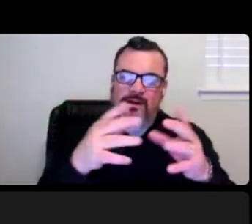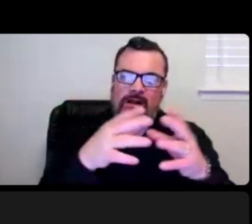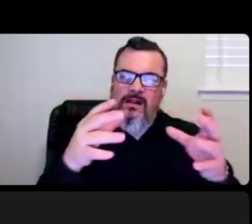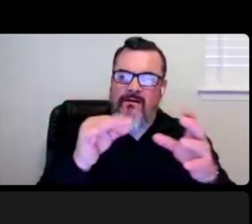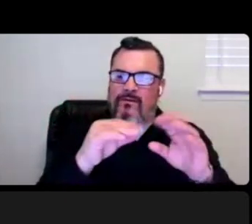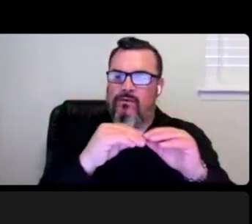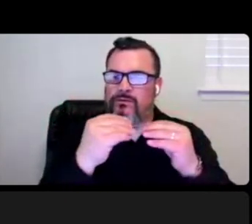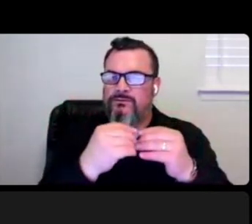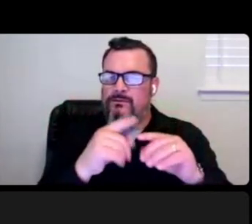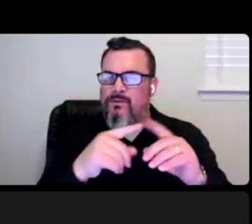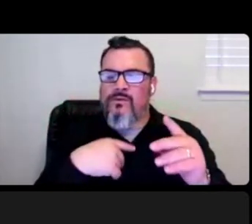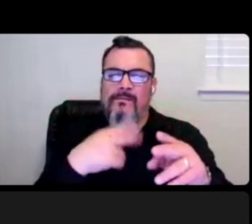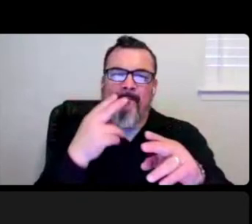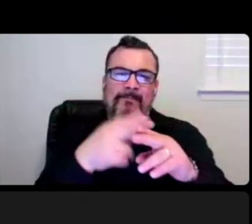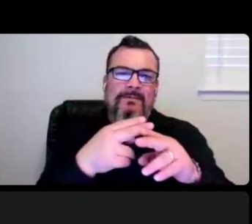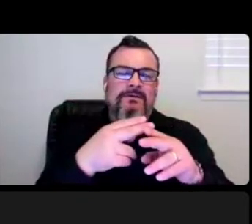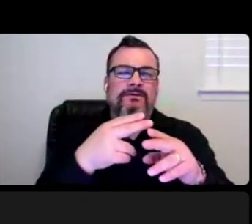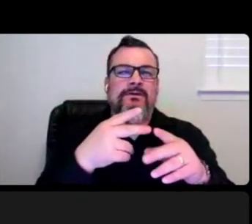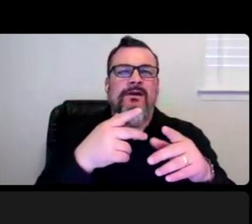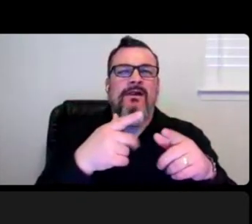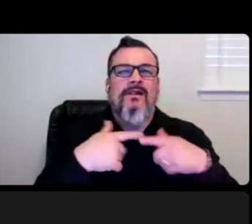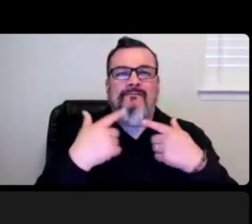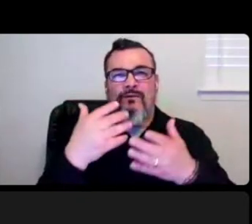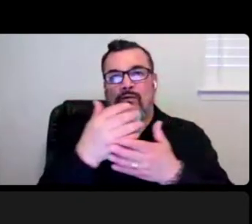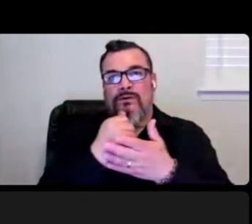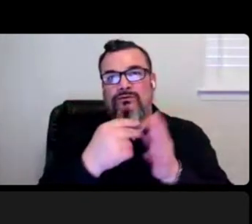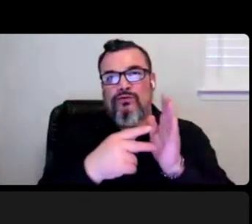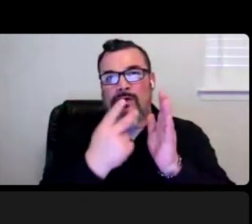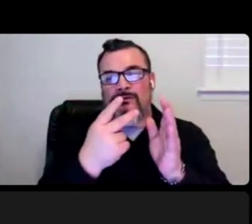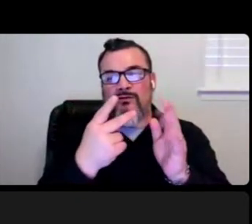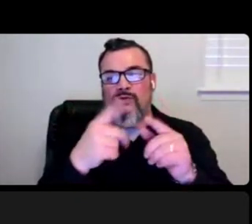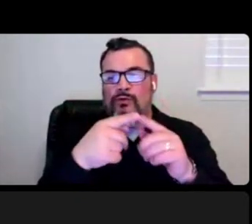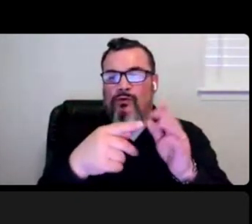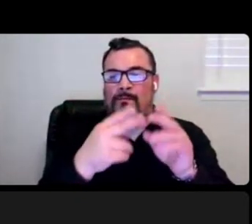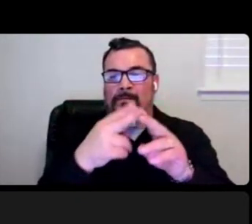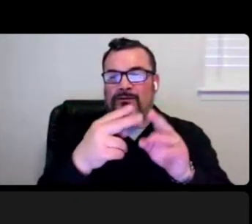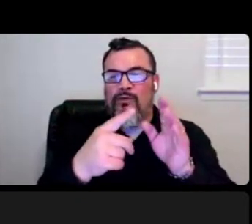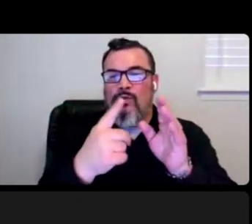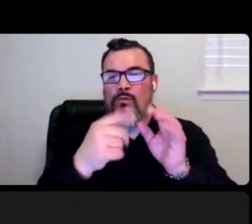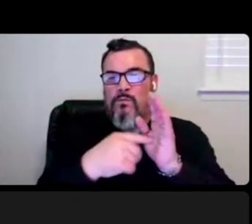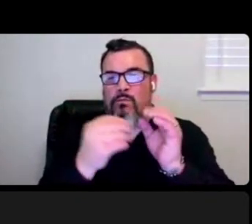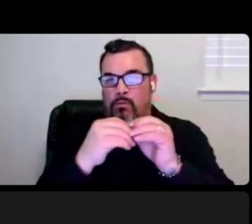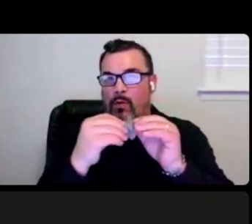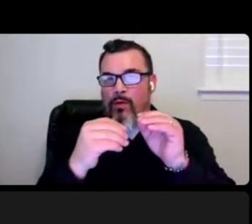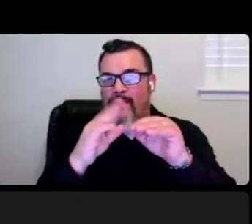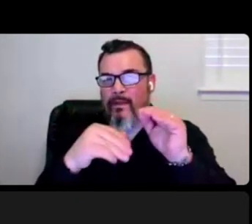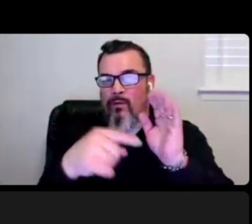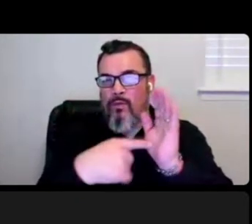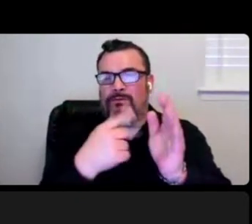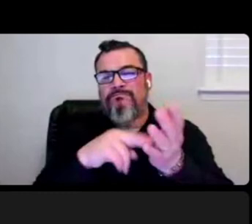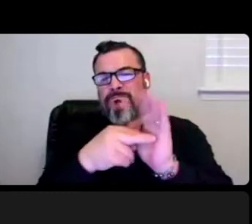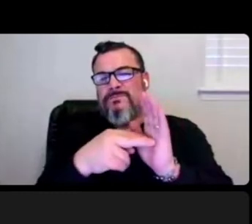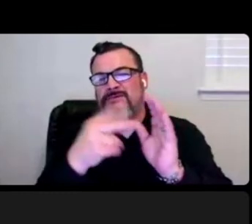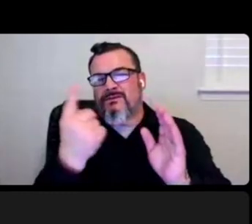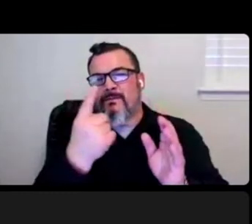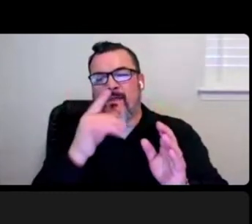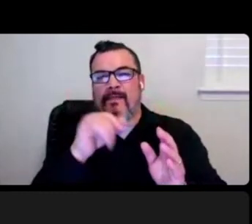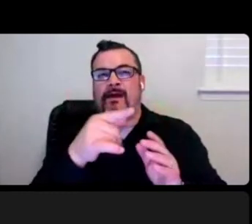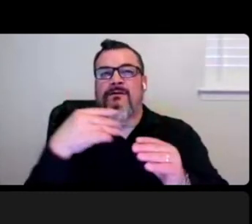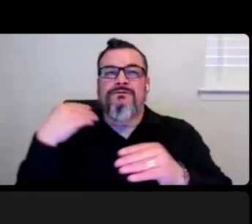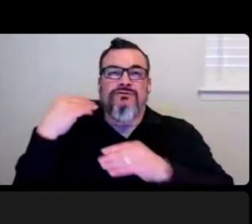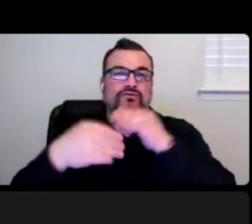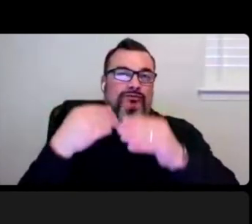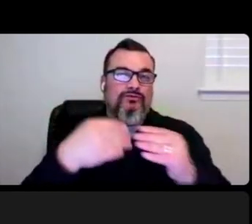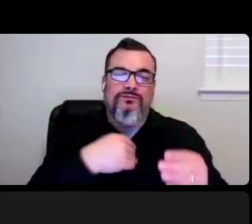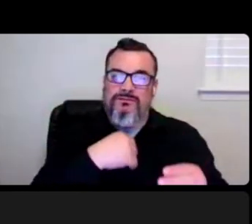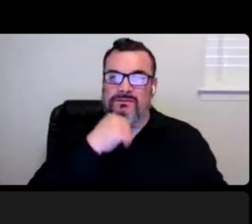So we mentioned a living wage twice. And whenever you mention something more than once in a statement like this, it usually means something. That's something a generation ago we